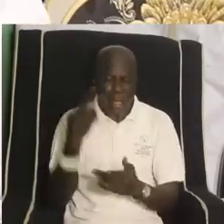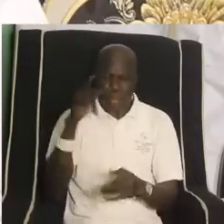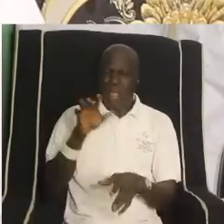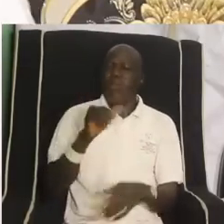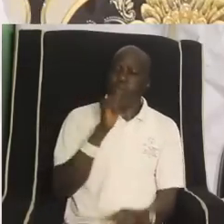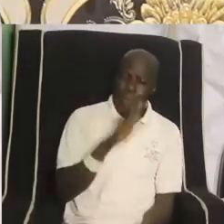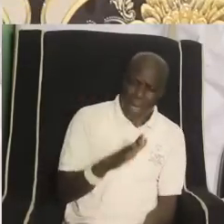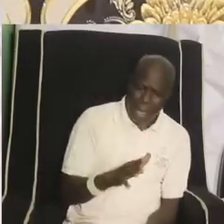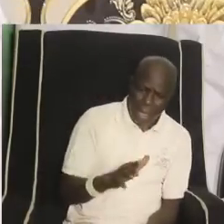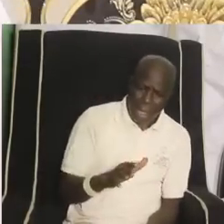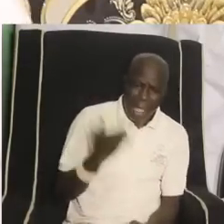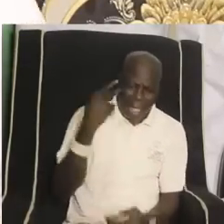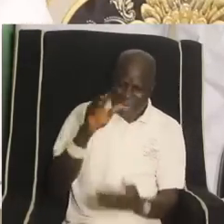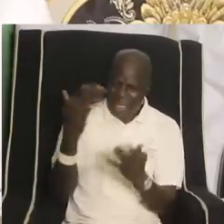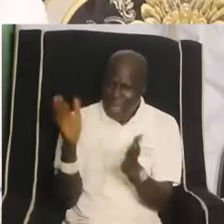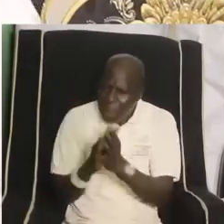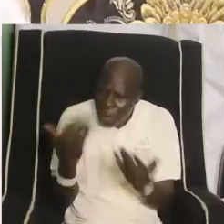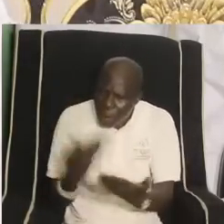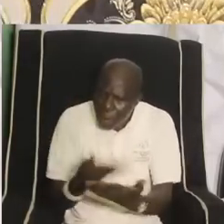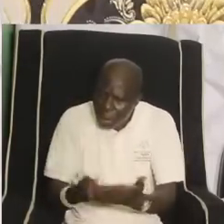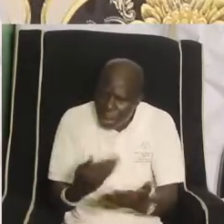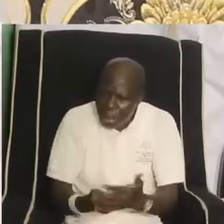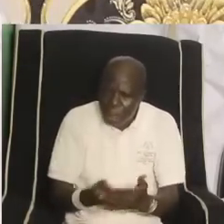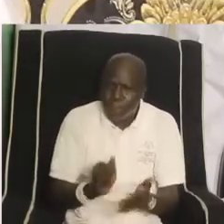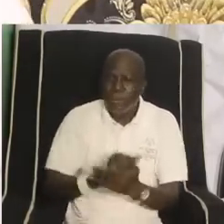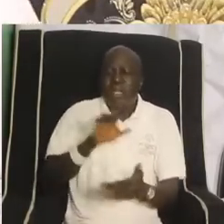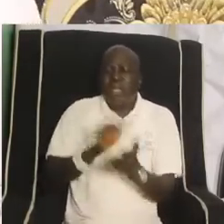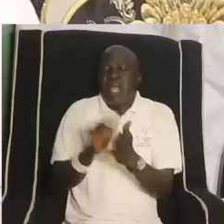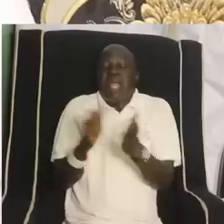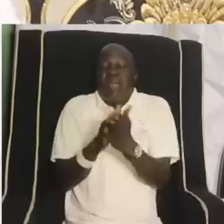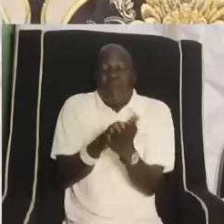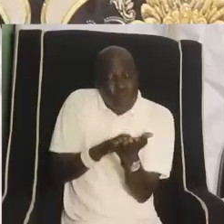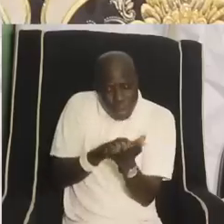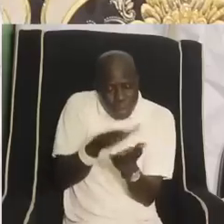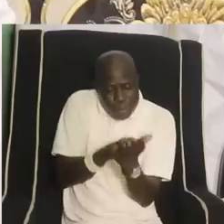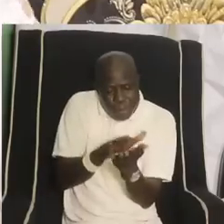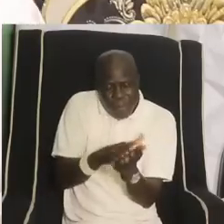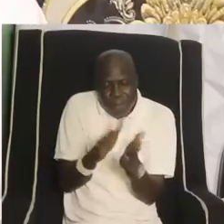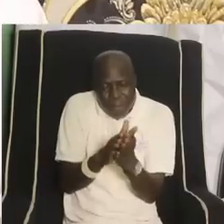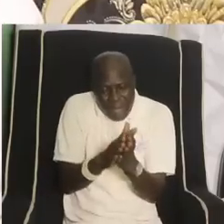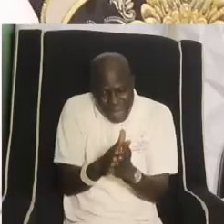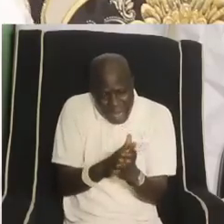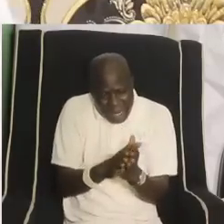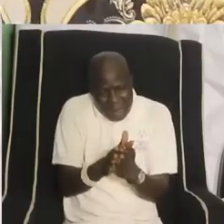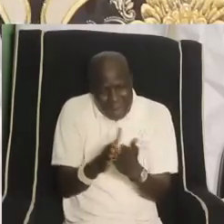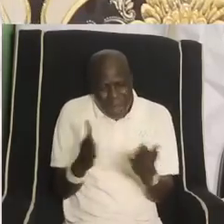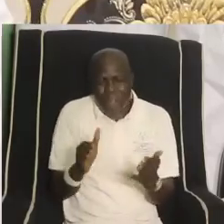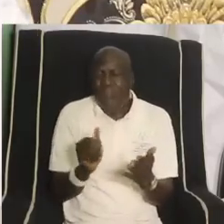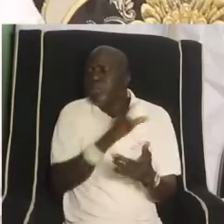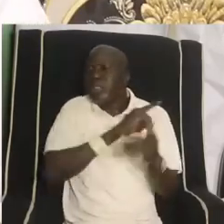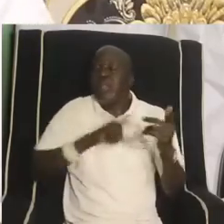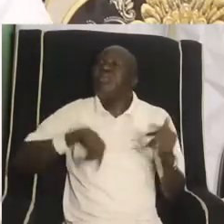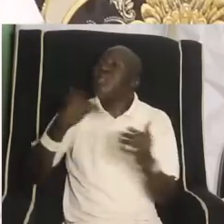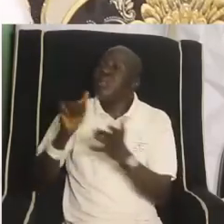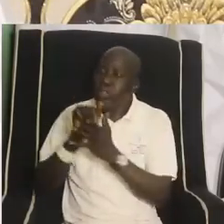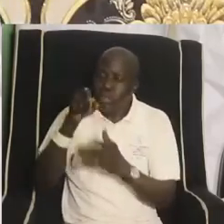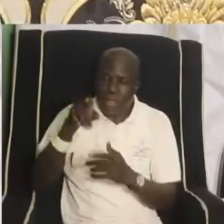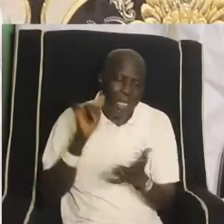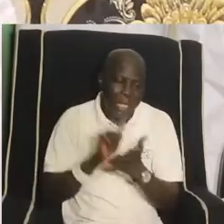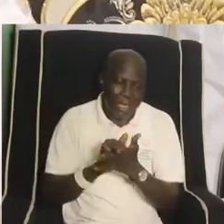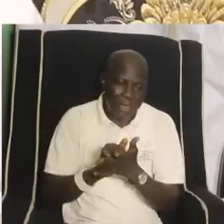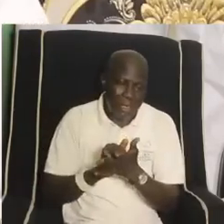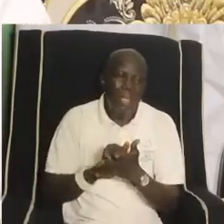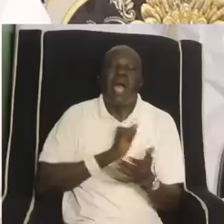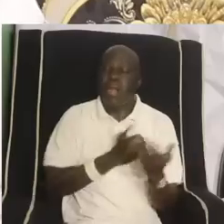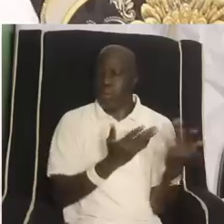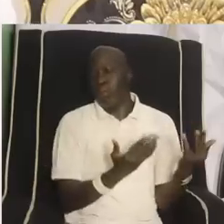All these things follow each other. To be obedient. Do something